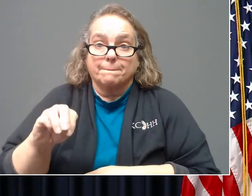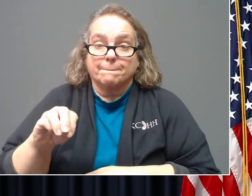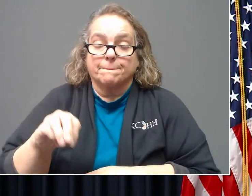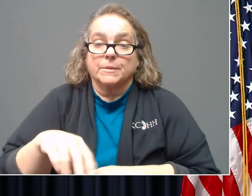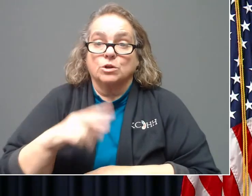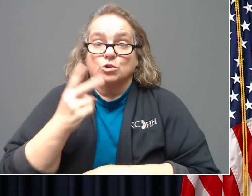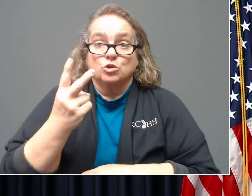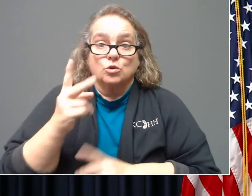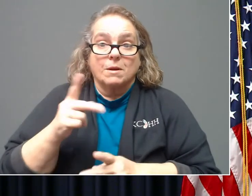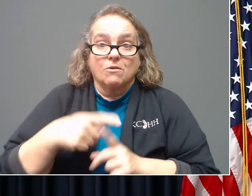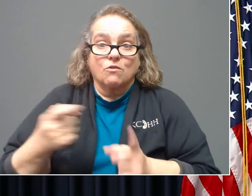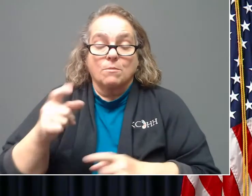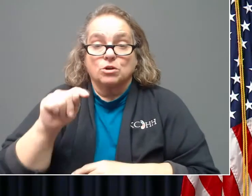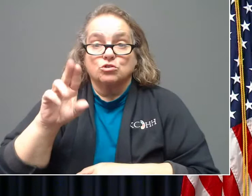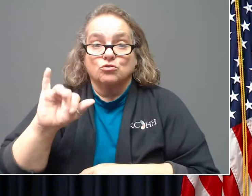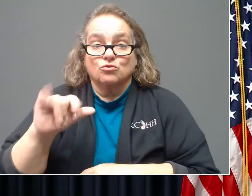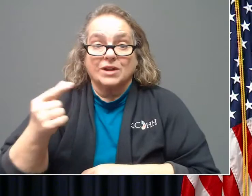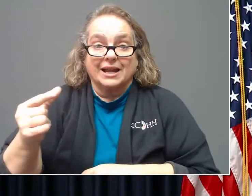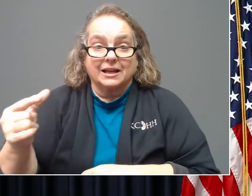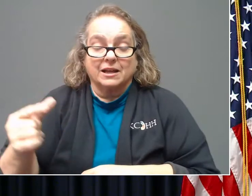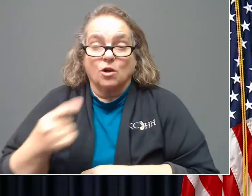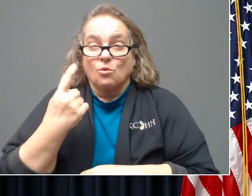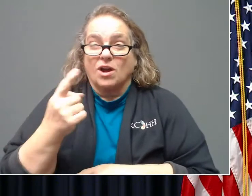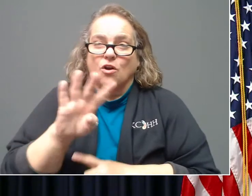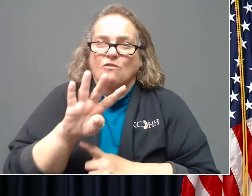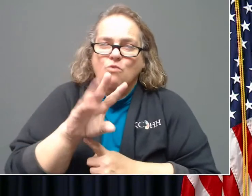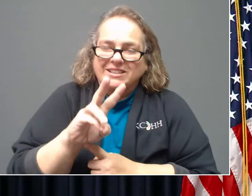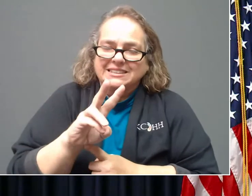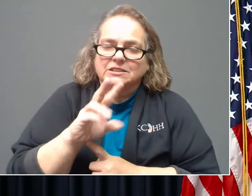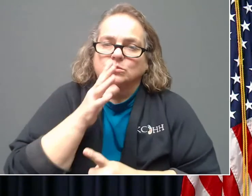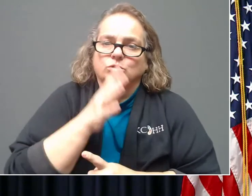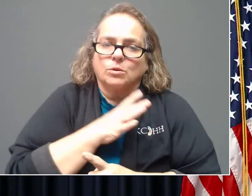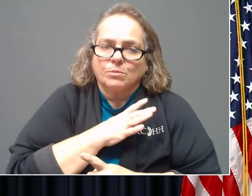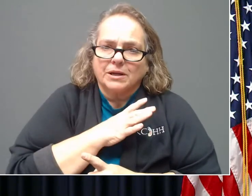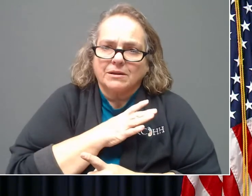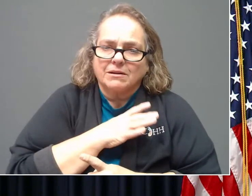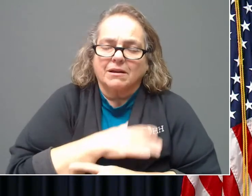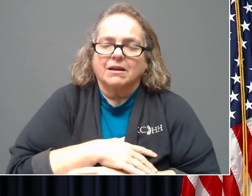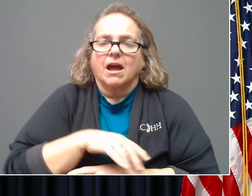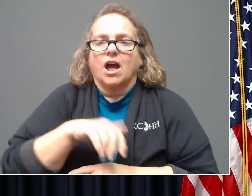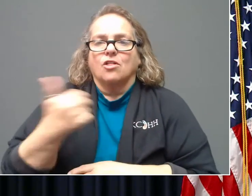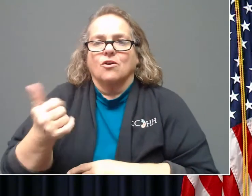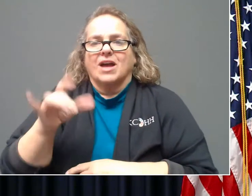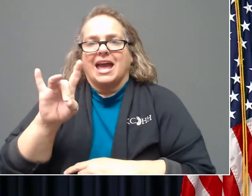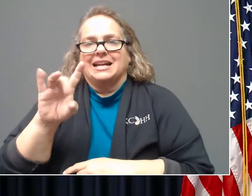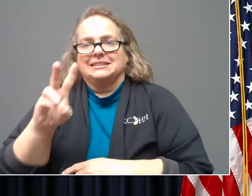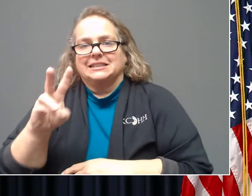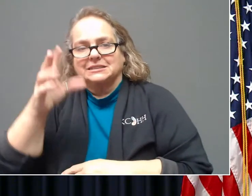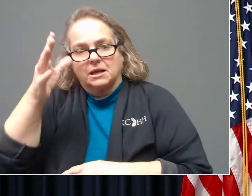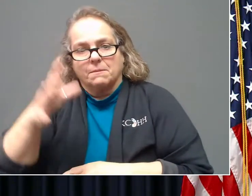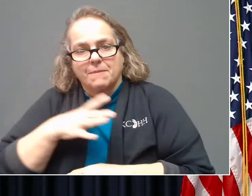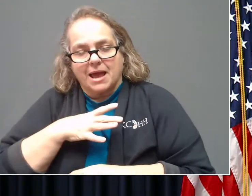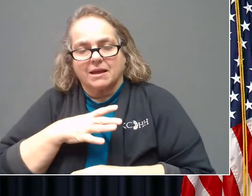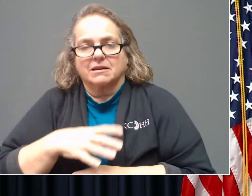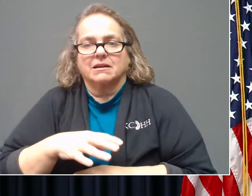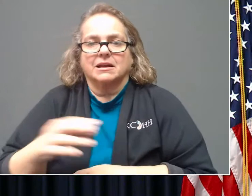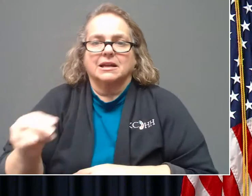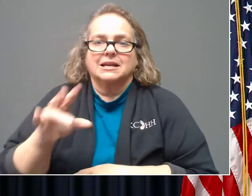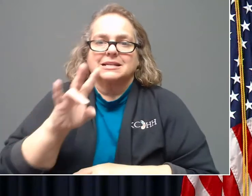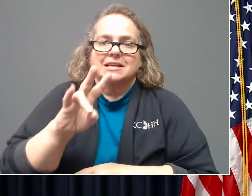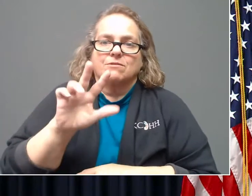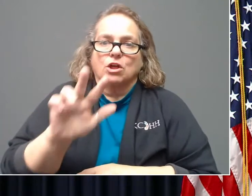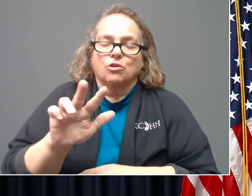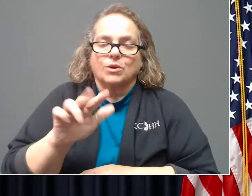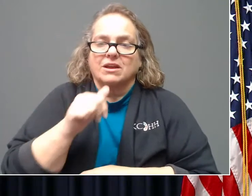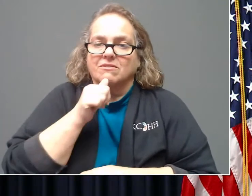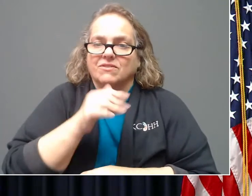from Trigg County, one a 46-year-old woman, and the other an 86-year-old man, and a 73-year-old female